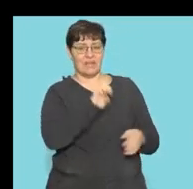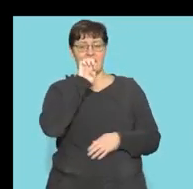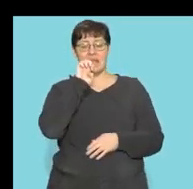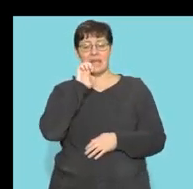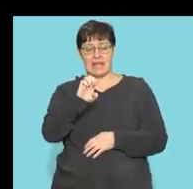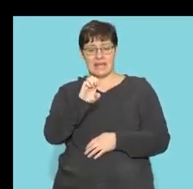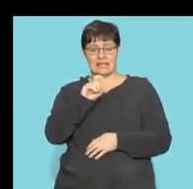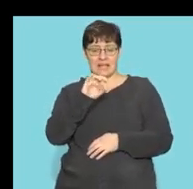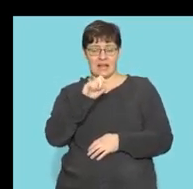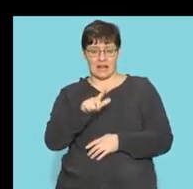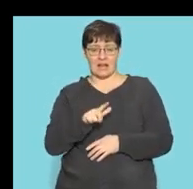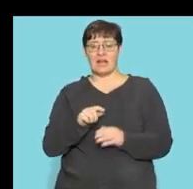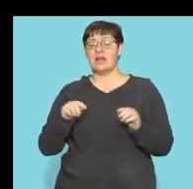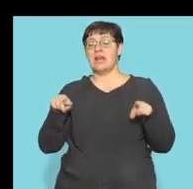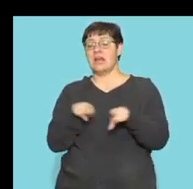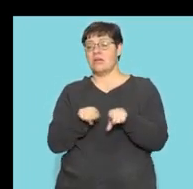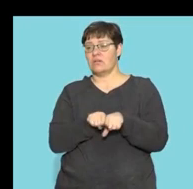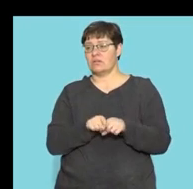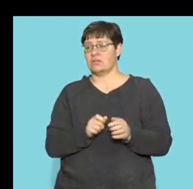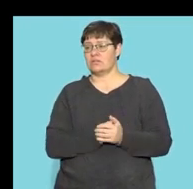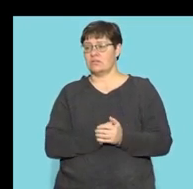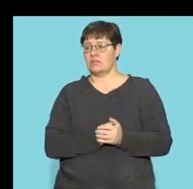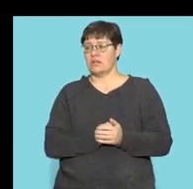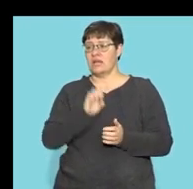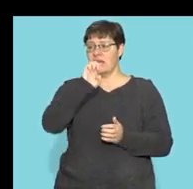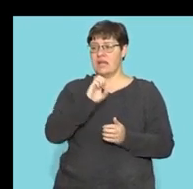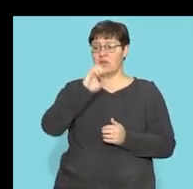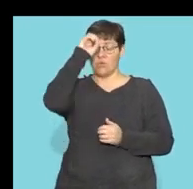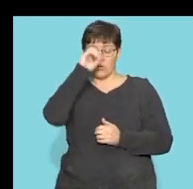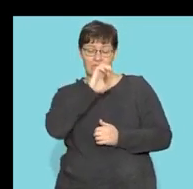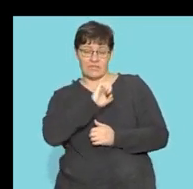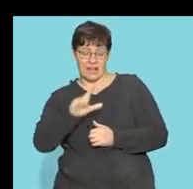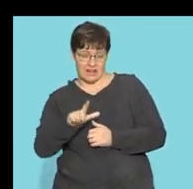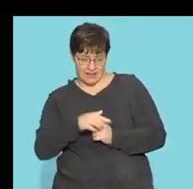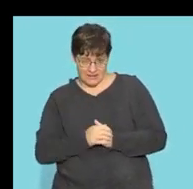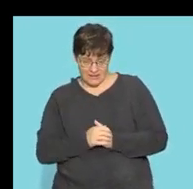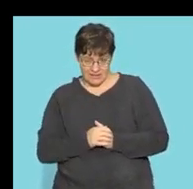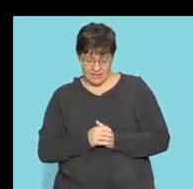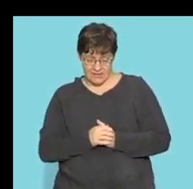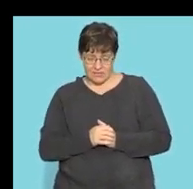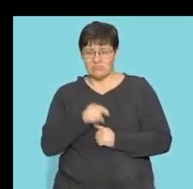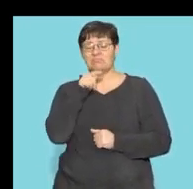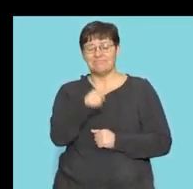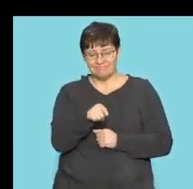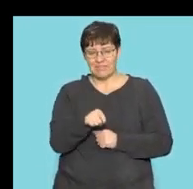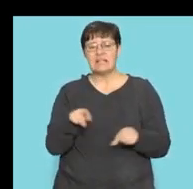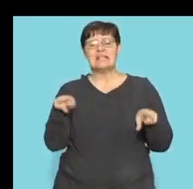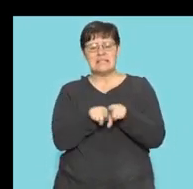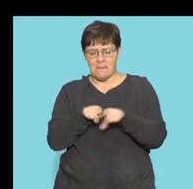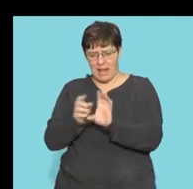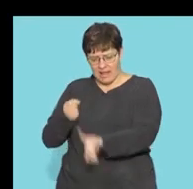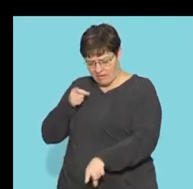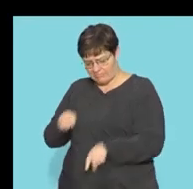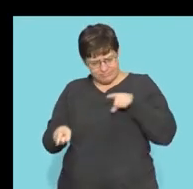data sheet, is E cell is equal to E naught of the cathode minus E naught of the anode. The equation is exactly the